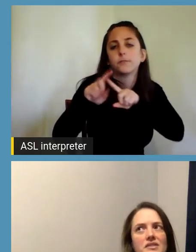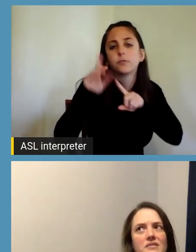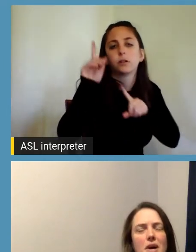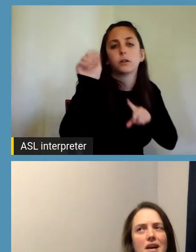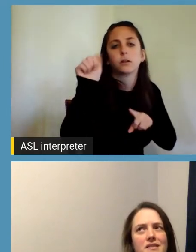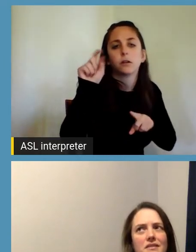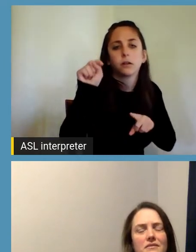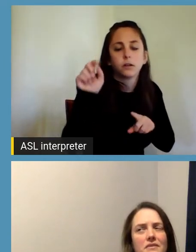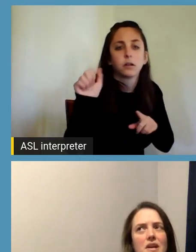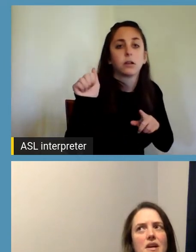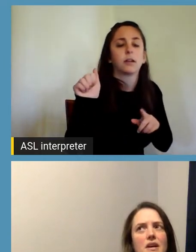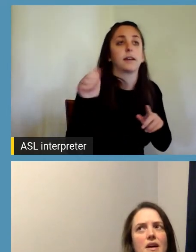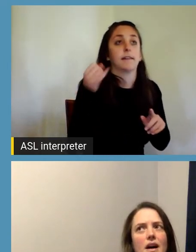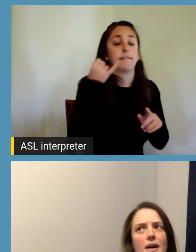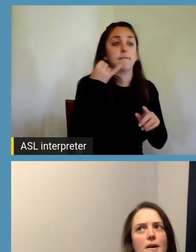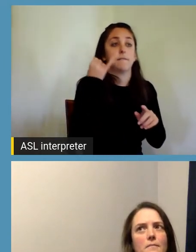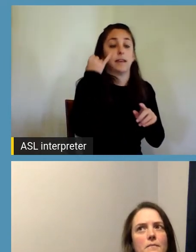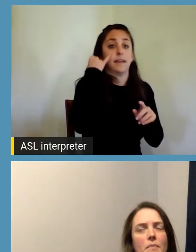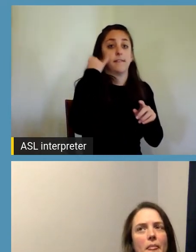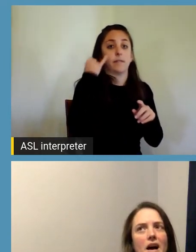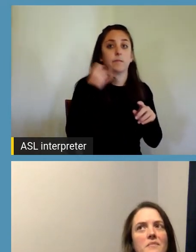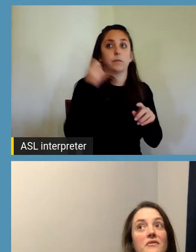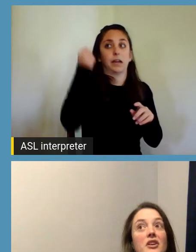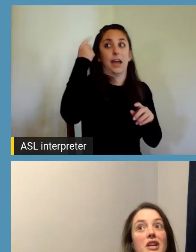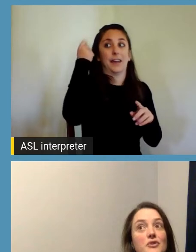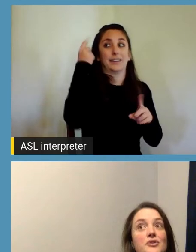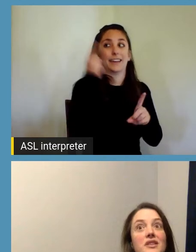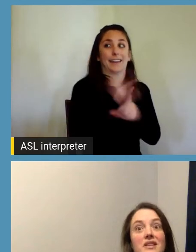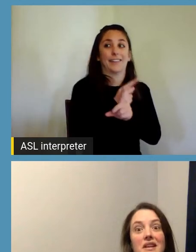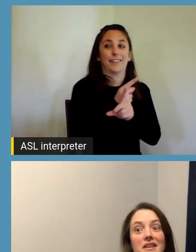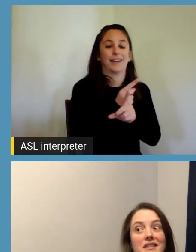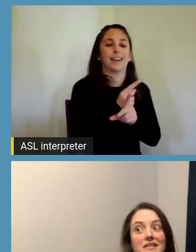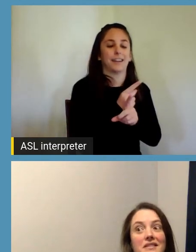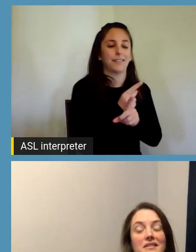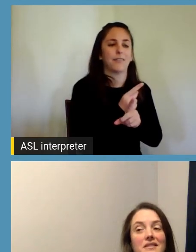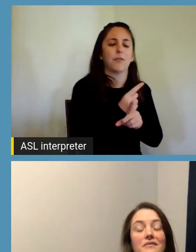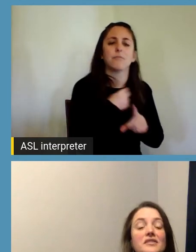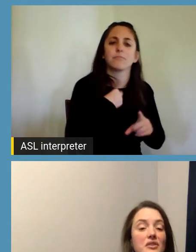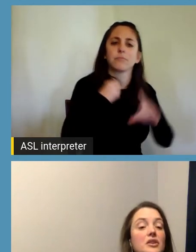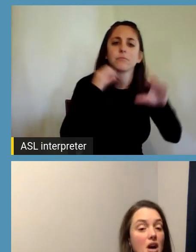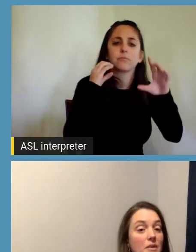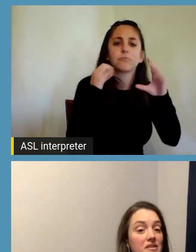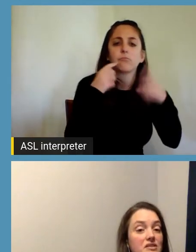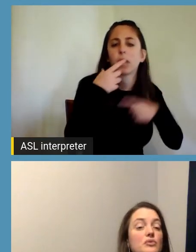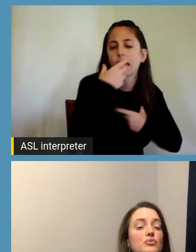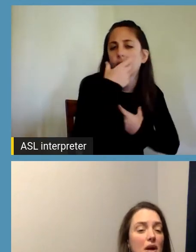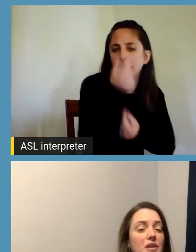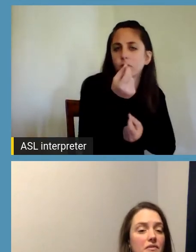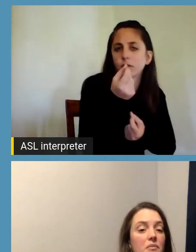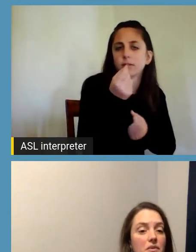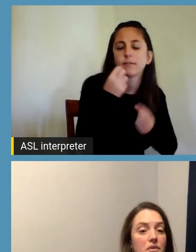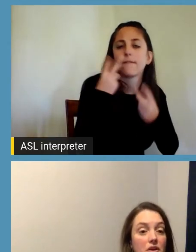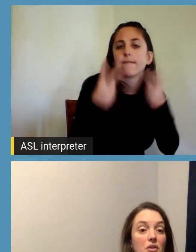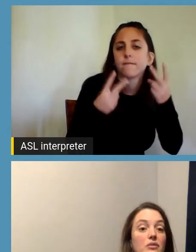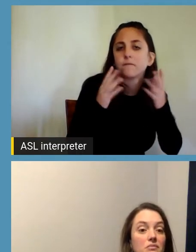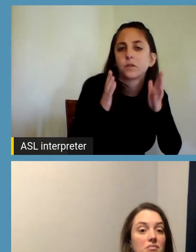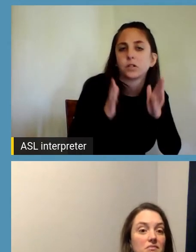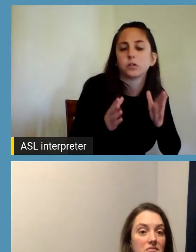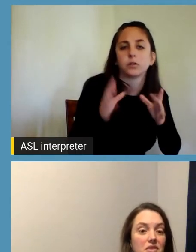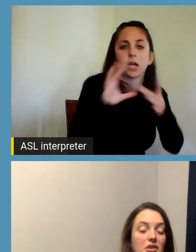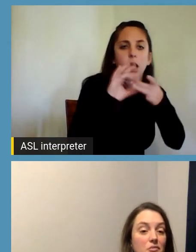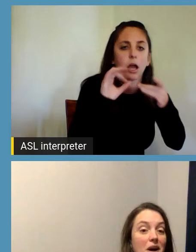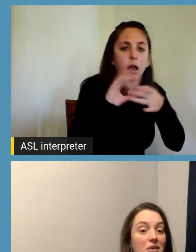active versus passive, I'm very interested in visitor comments, so directly from their